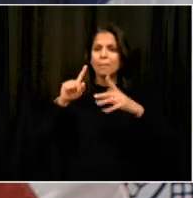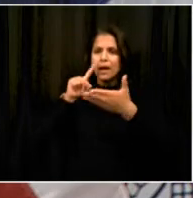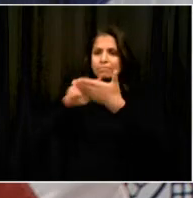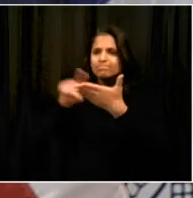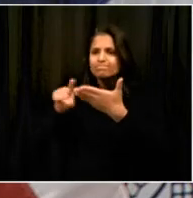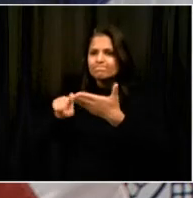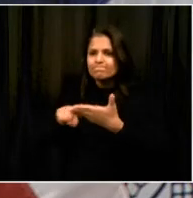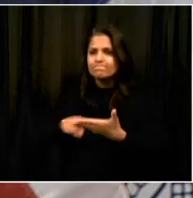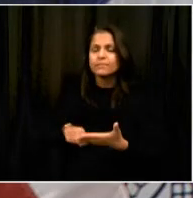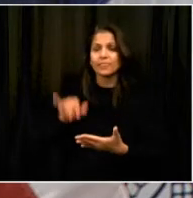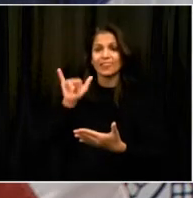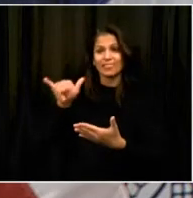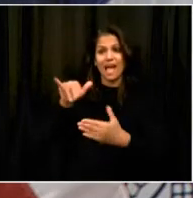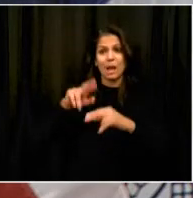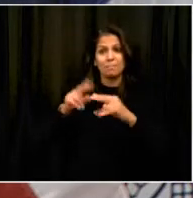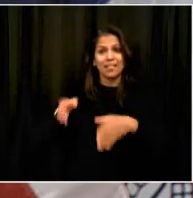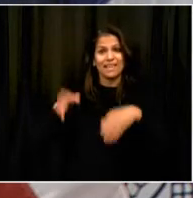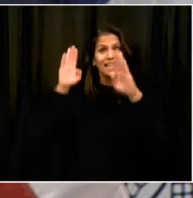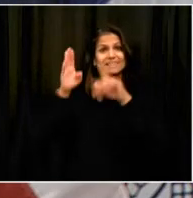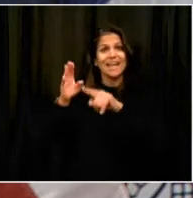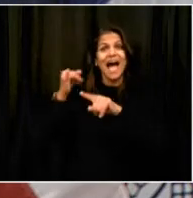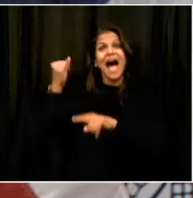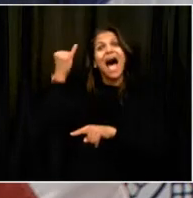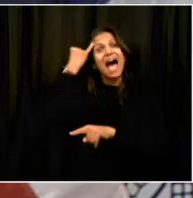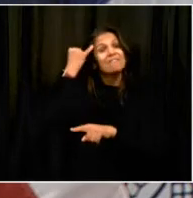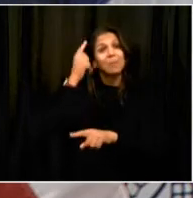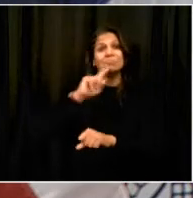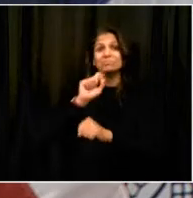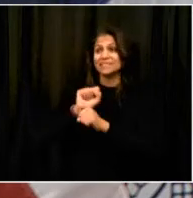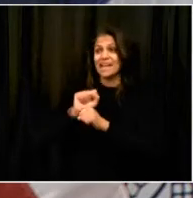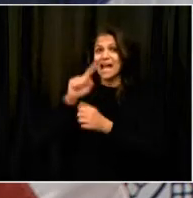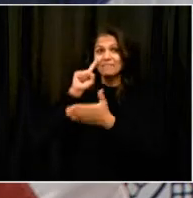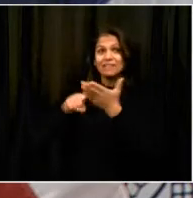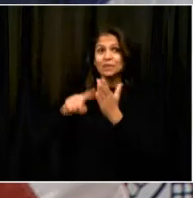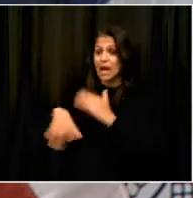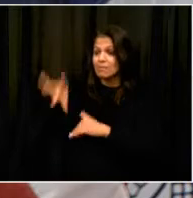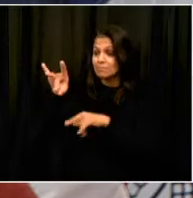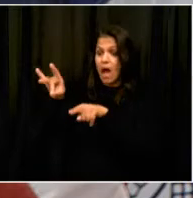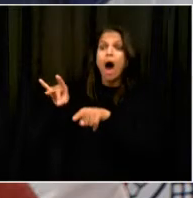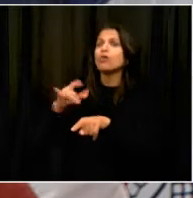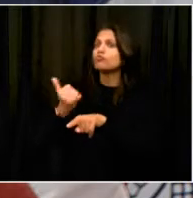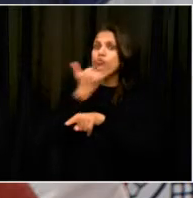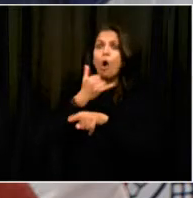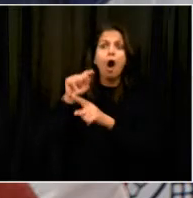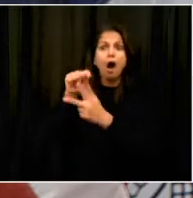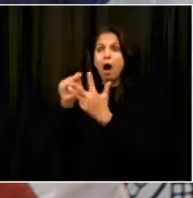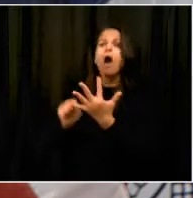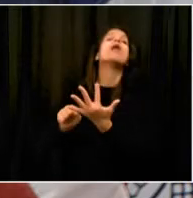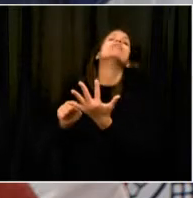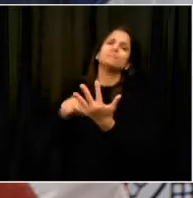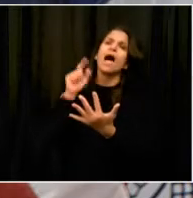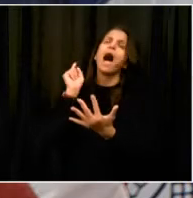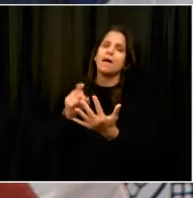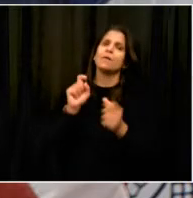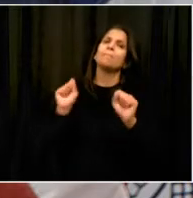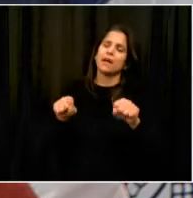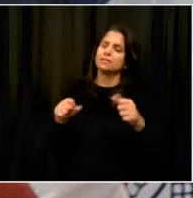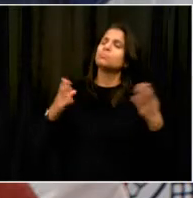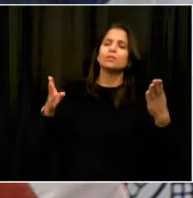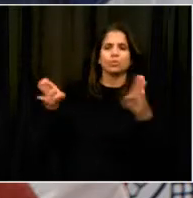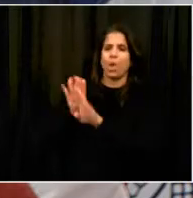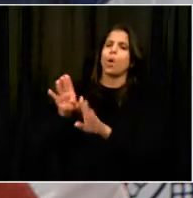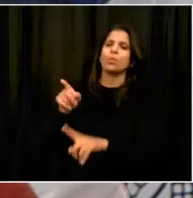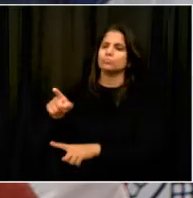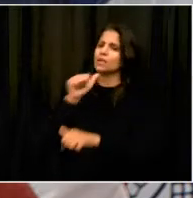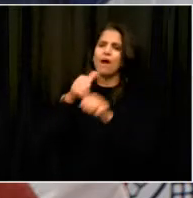full shutdown. But we've got to have facts, and we're also going to have a serious conversation with the community leaders about why